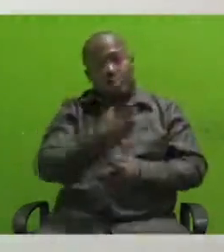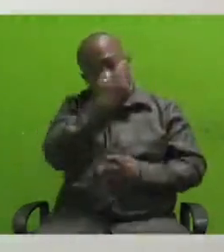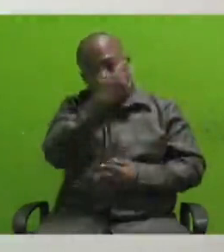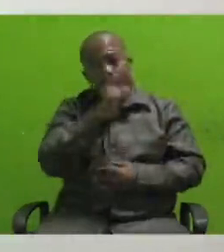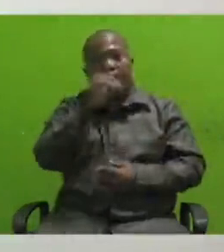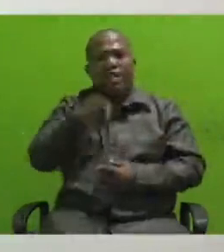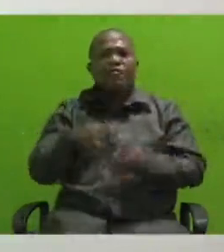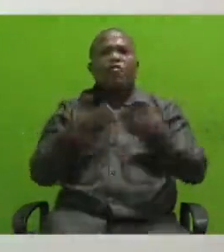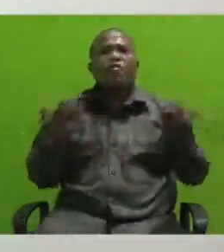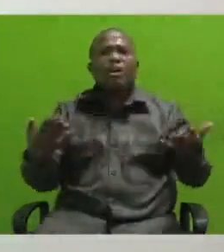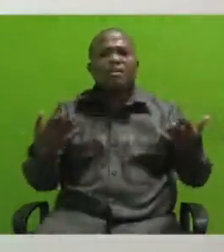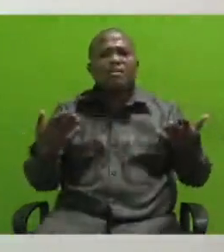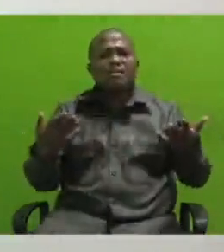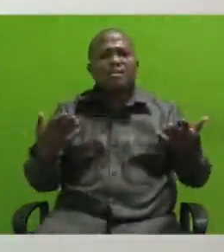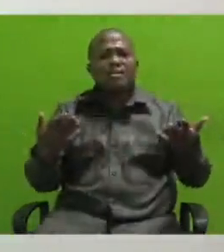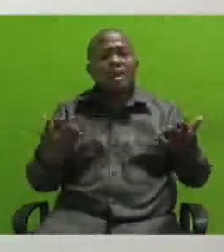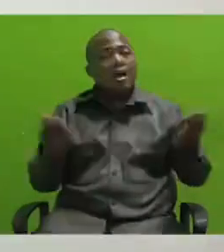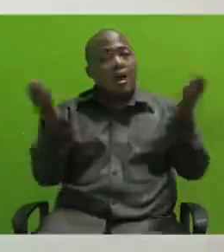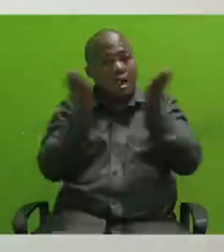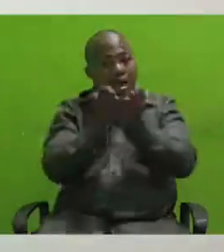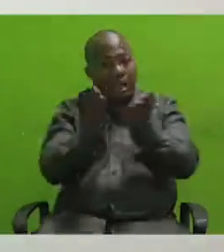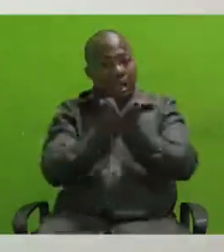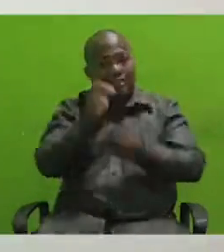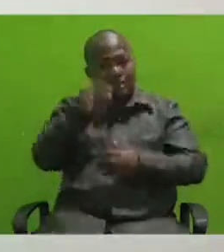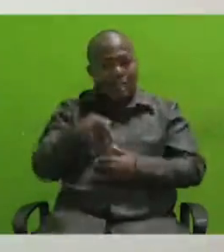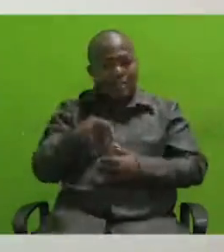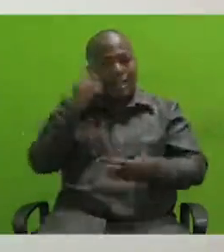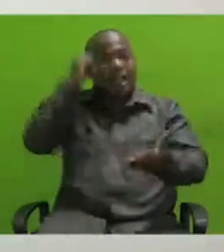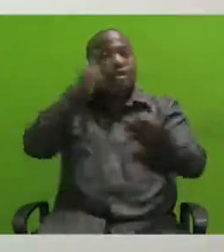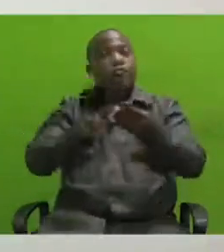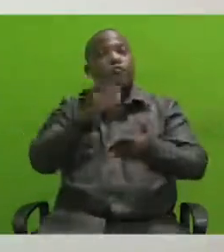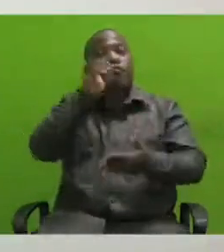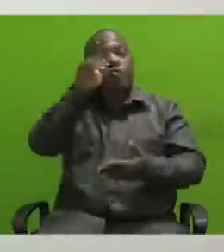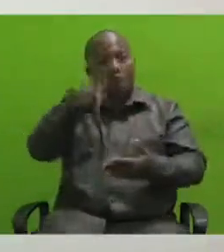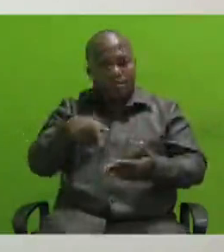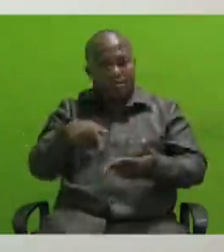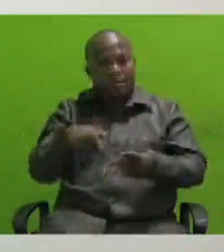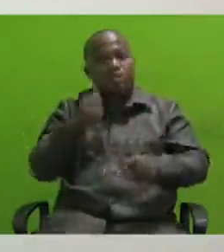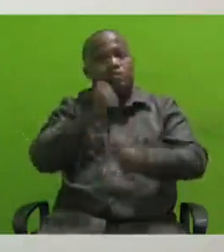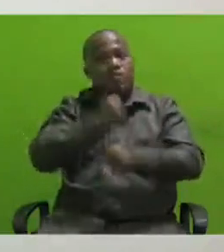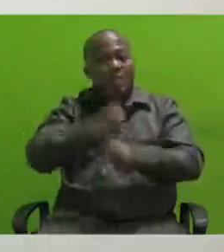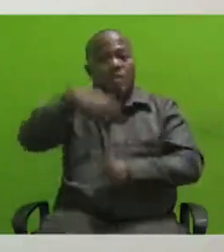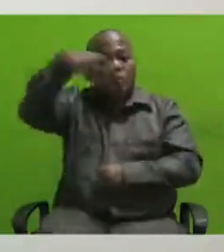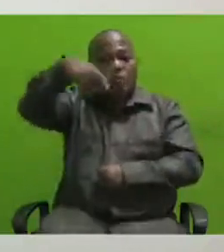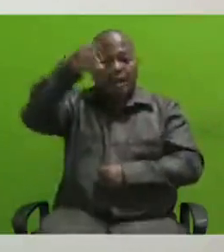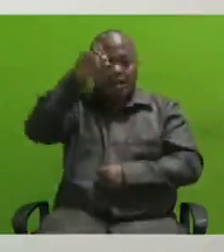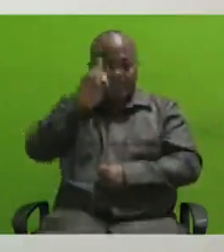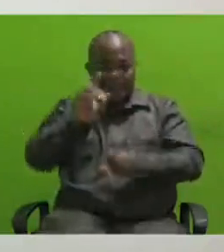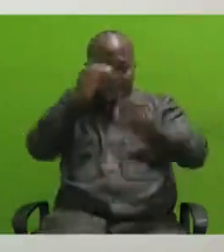have we learned? We have learned that if you want to make a quadratic